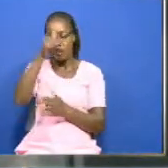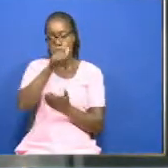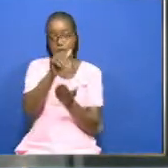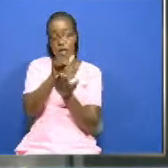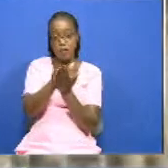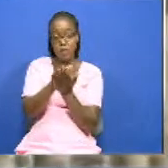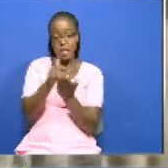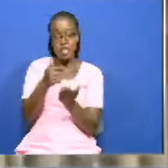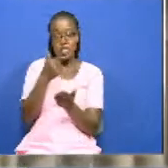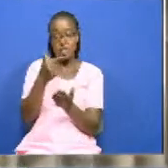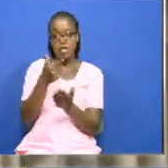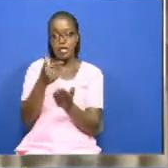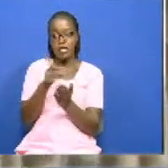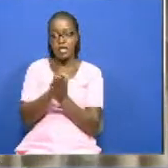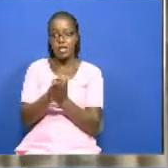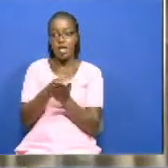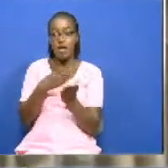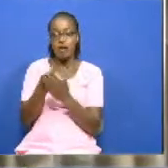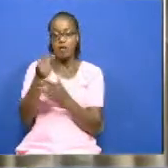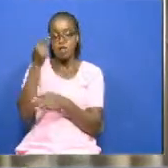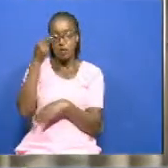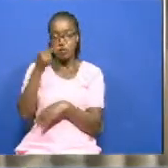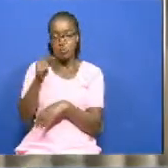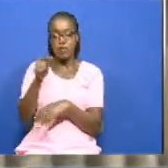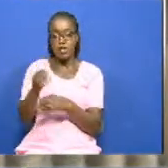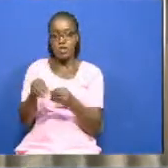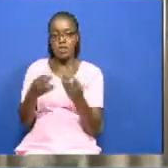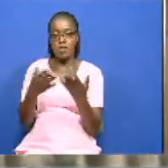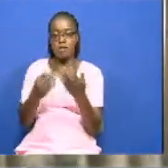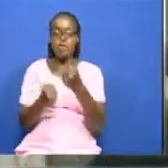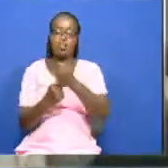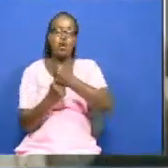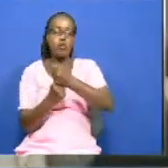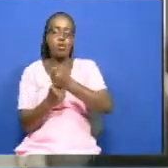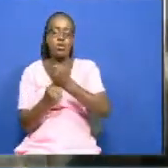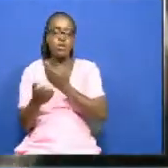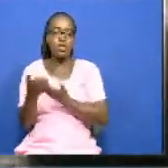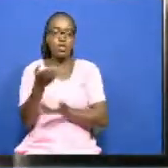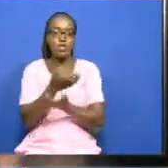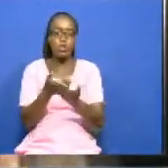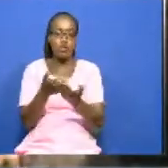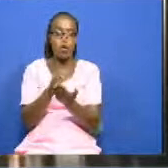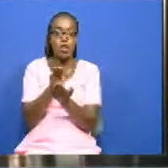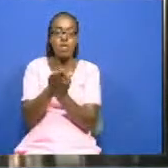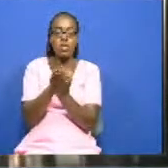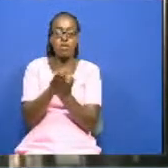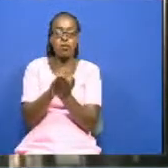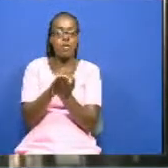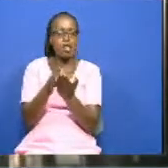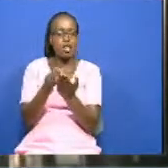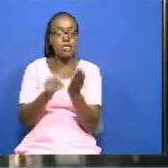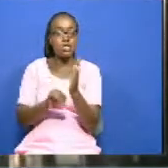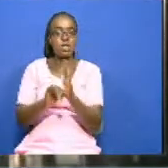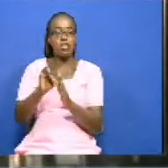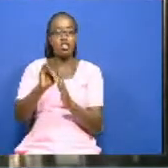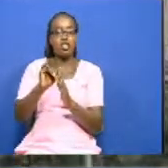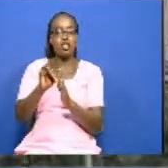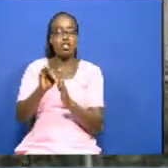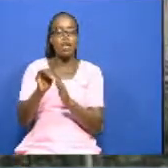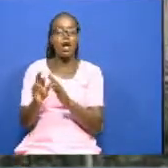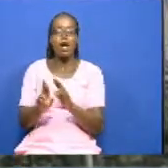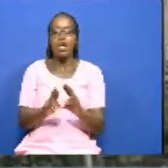on Tuesday. Though monetary policy has provided substantial support to the economy with the bank cutting benchmark interest rates to a record low